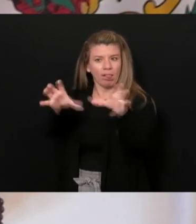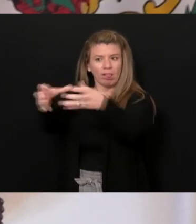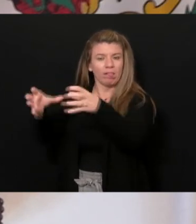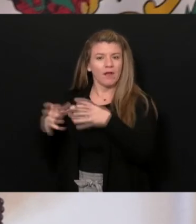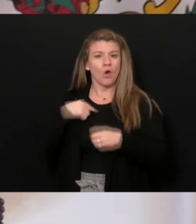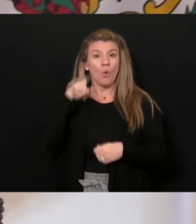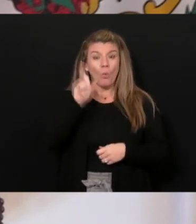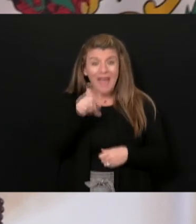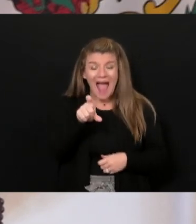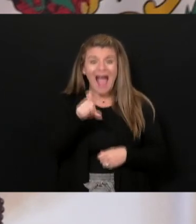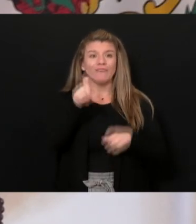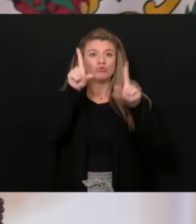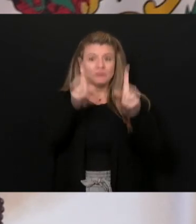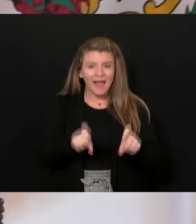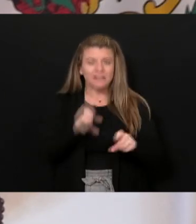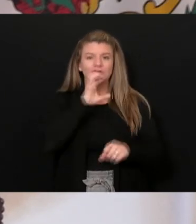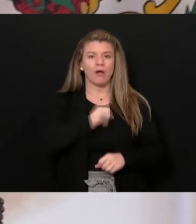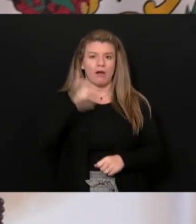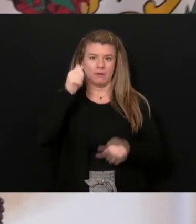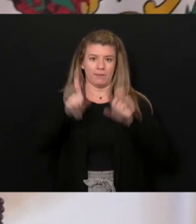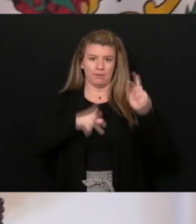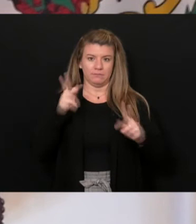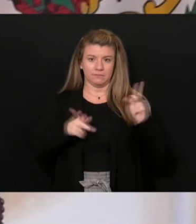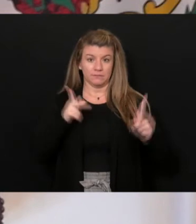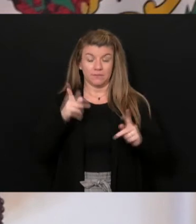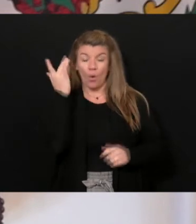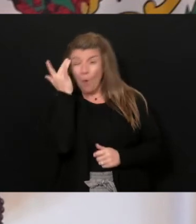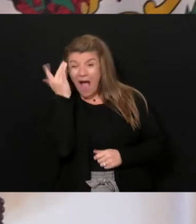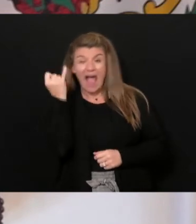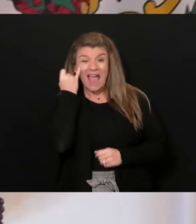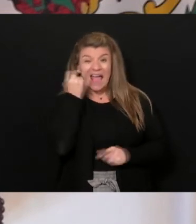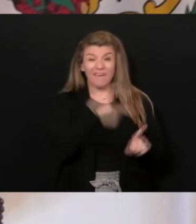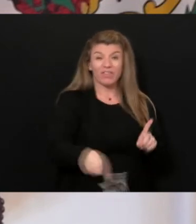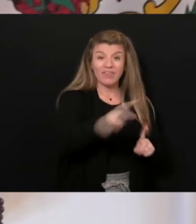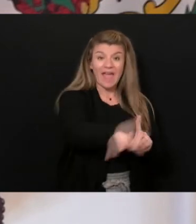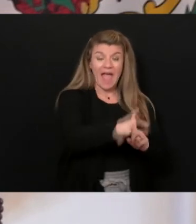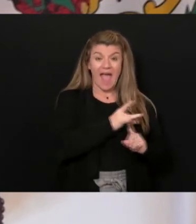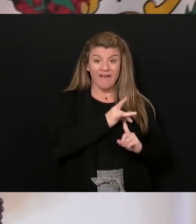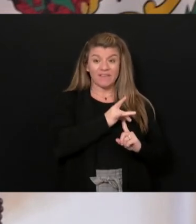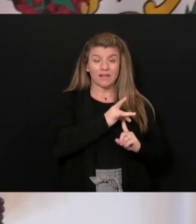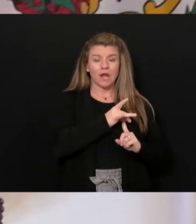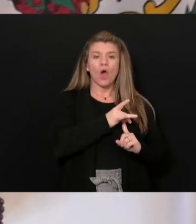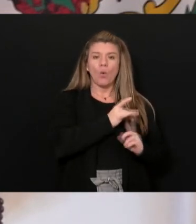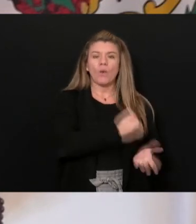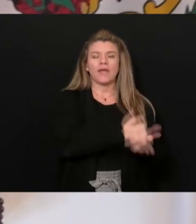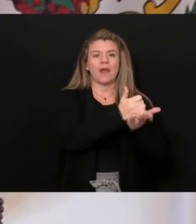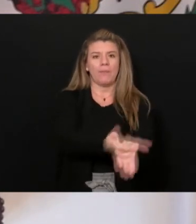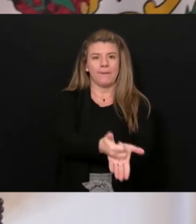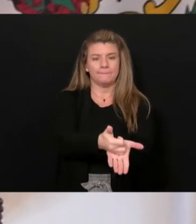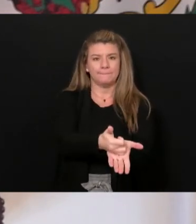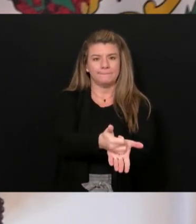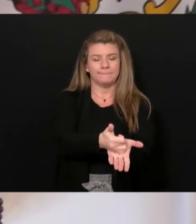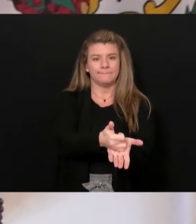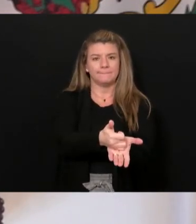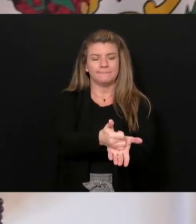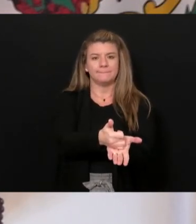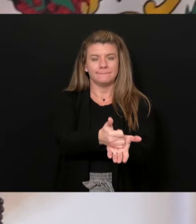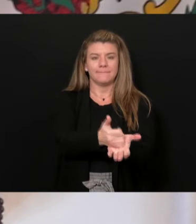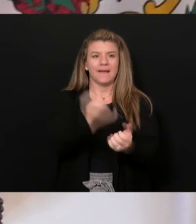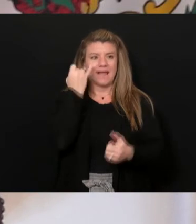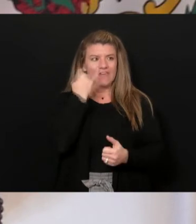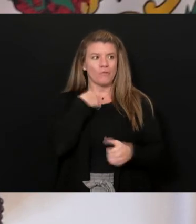our elderly tested and everything, because if they have it, we can help them, and we can help them if we